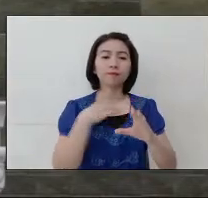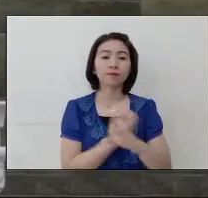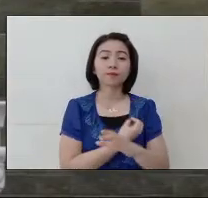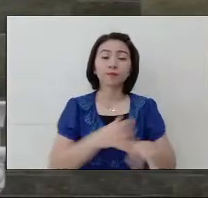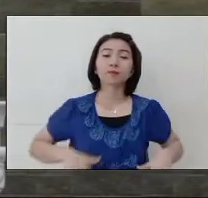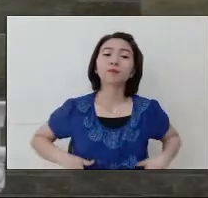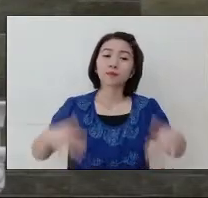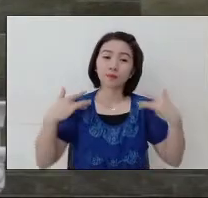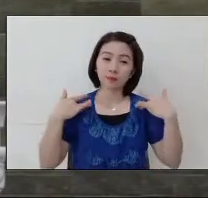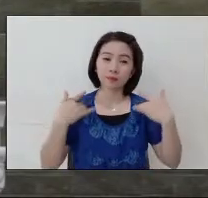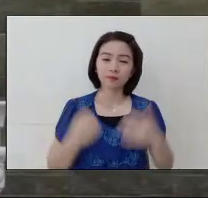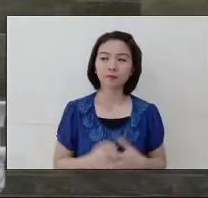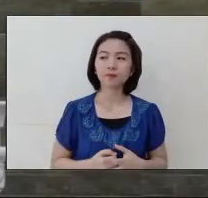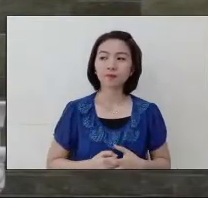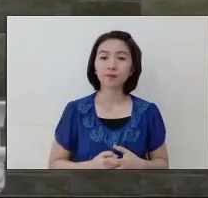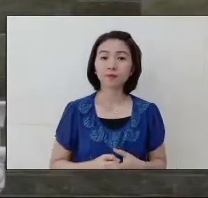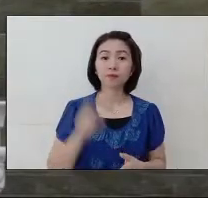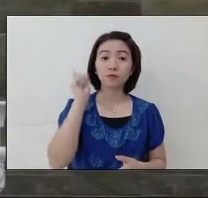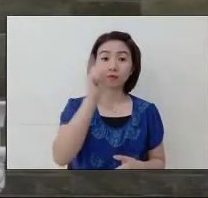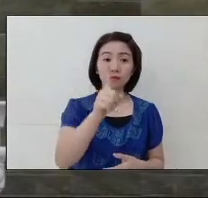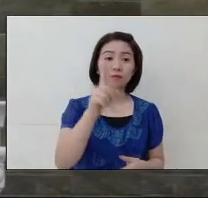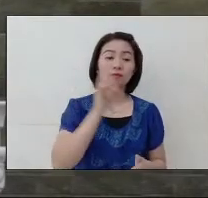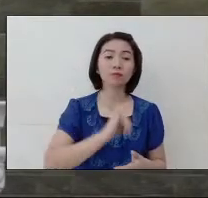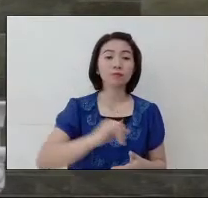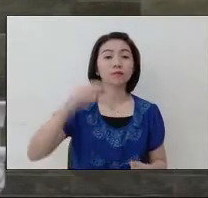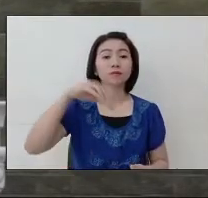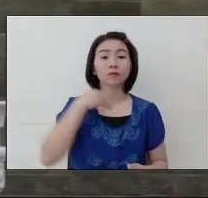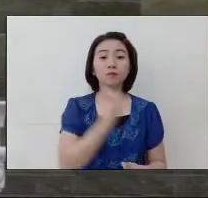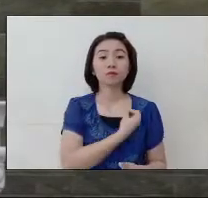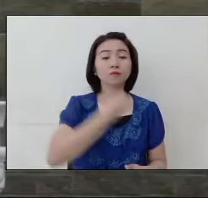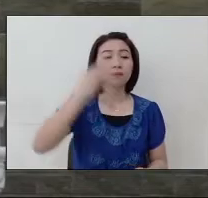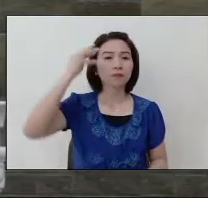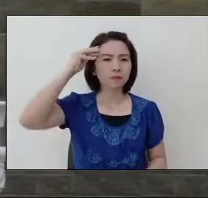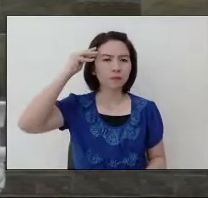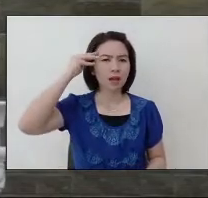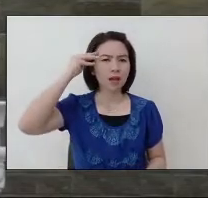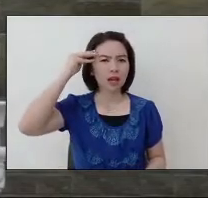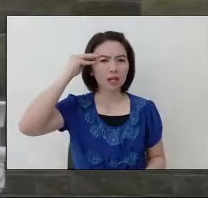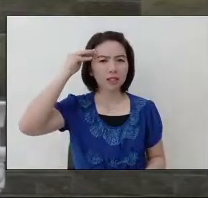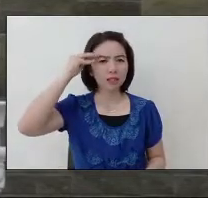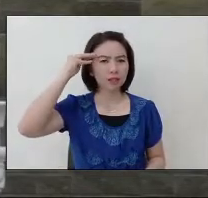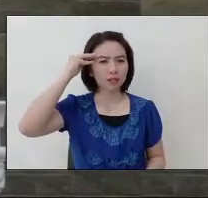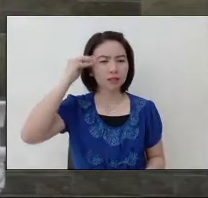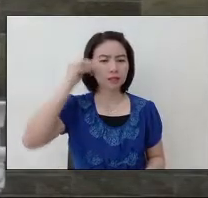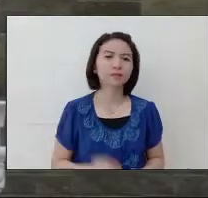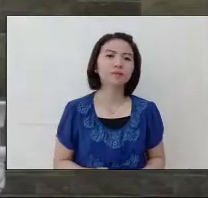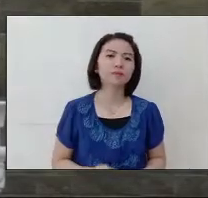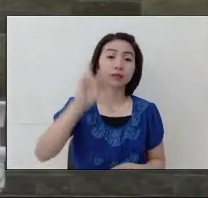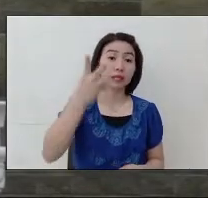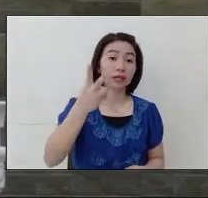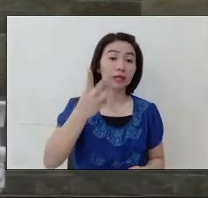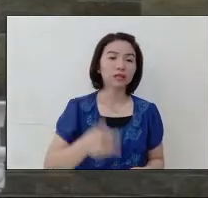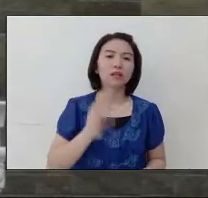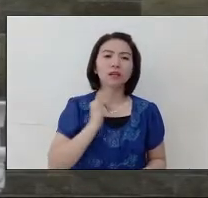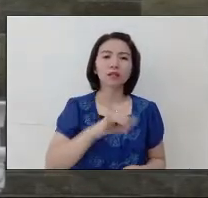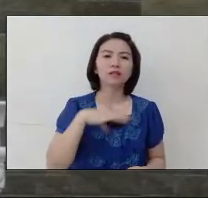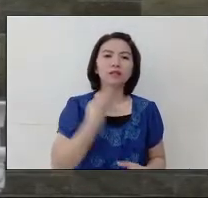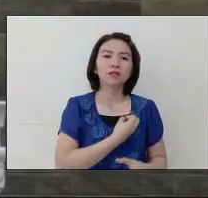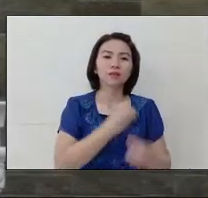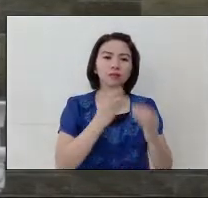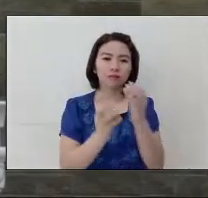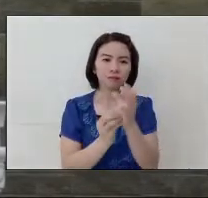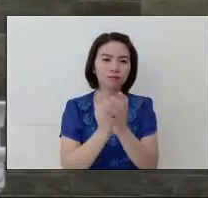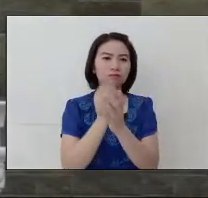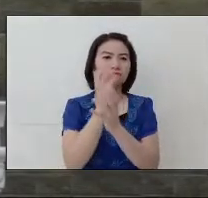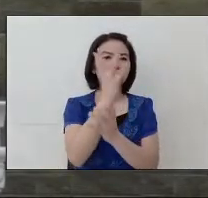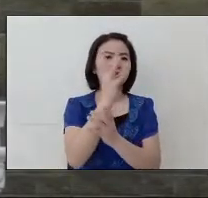one is our mind. The second one is our maturity.